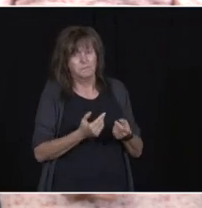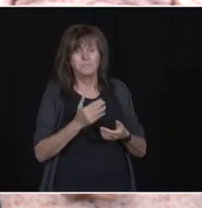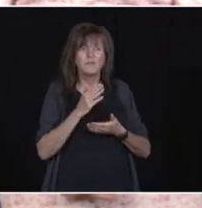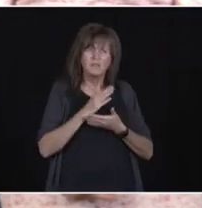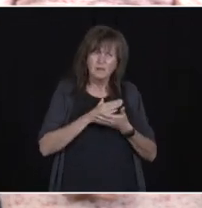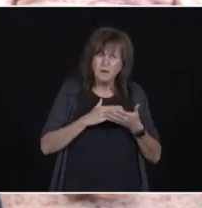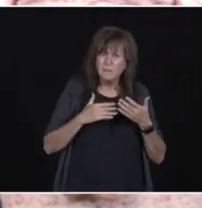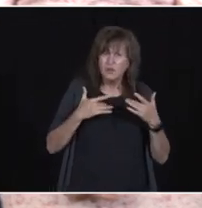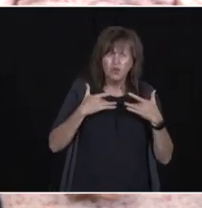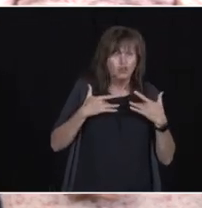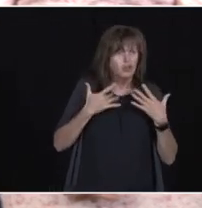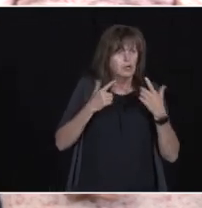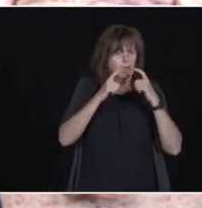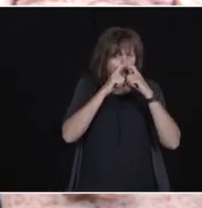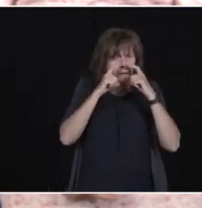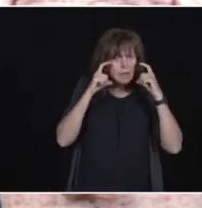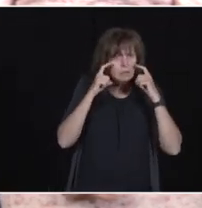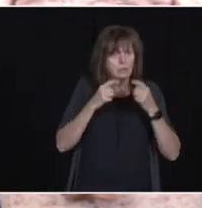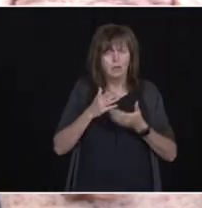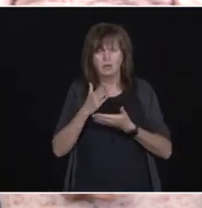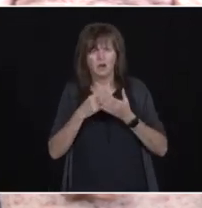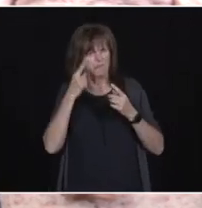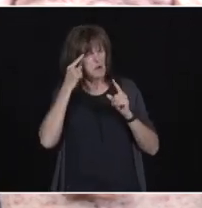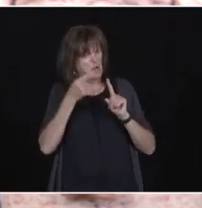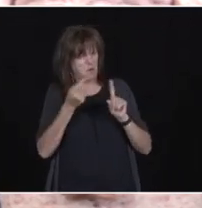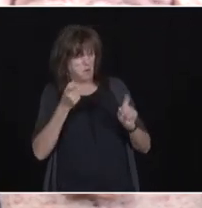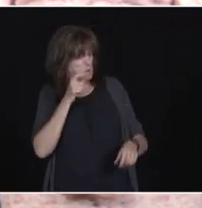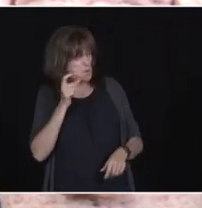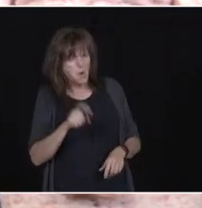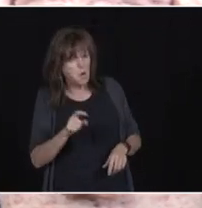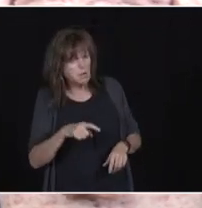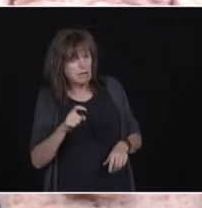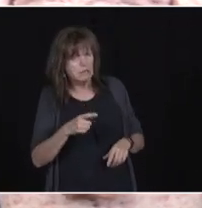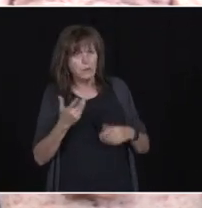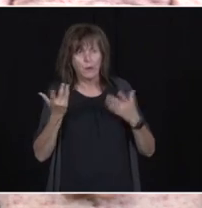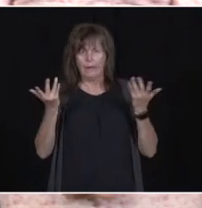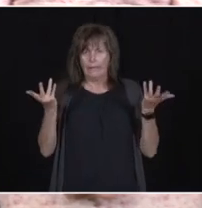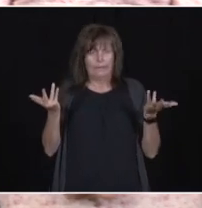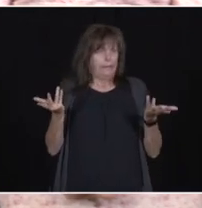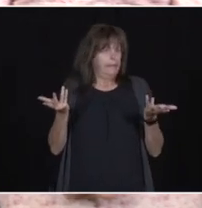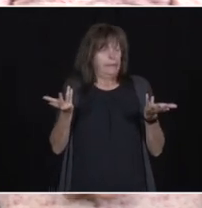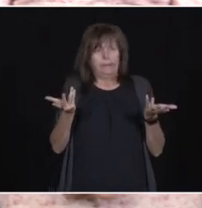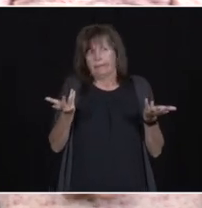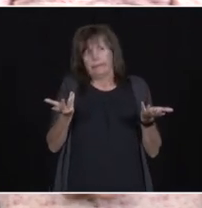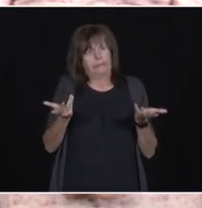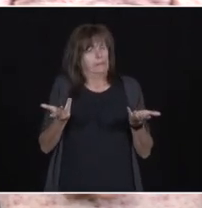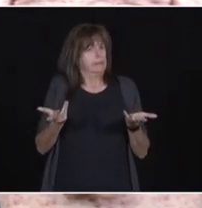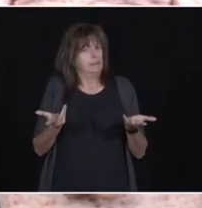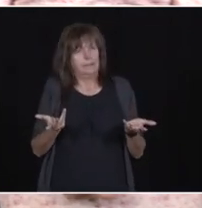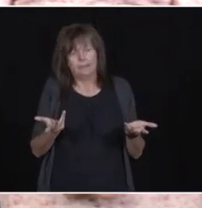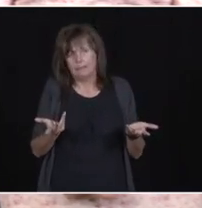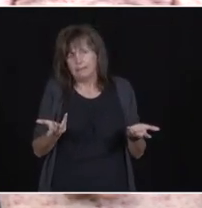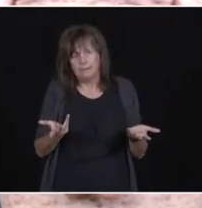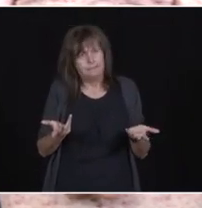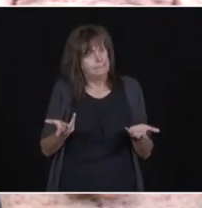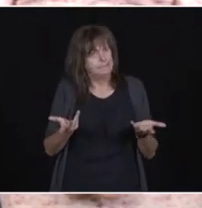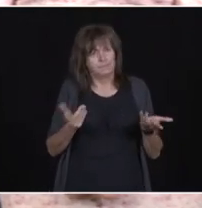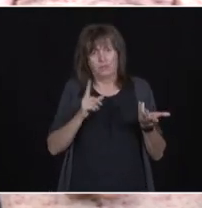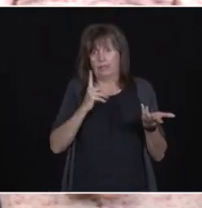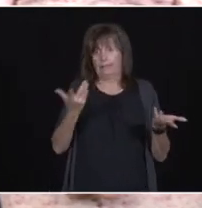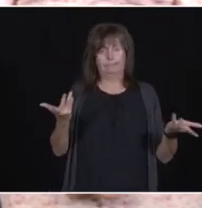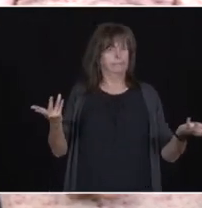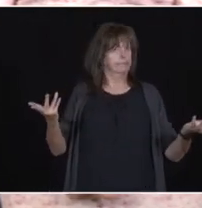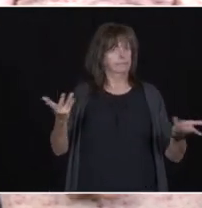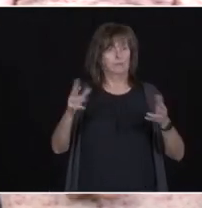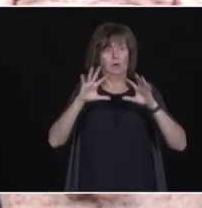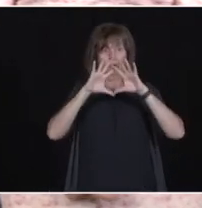should be wearing them. This is a path we're going down that nowhere in the world, they don't know what exactly is going to